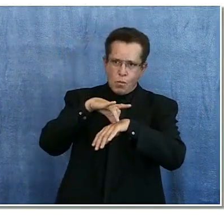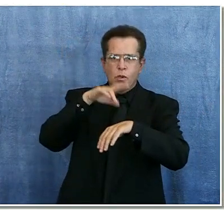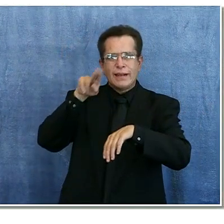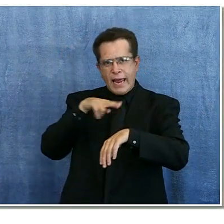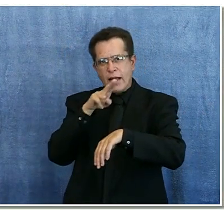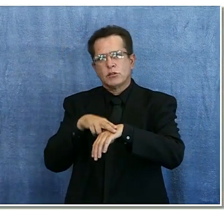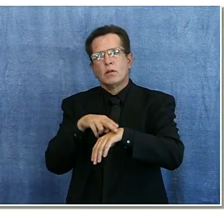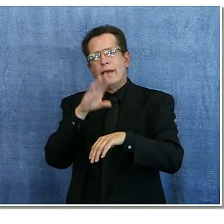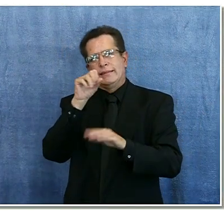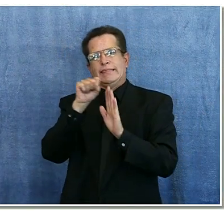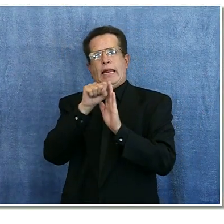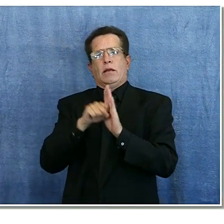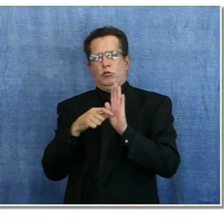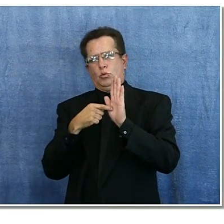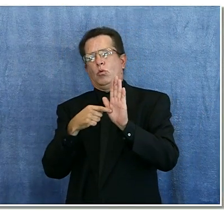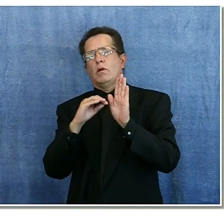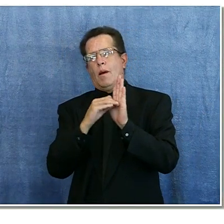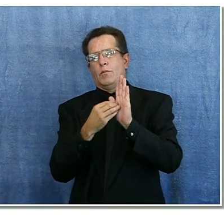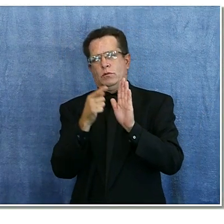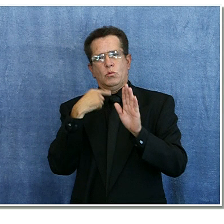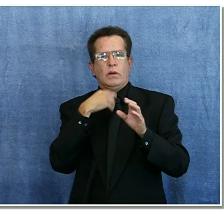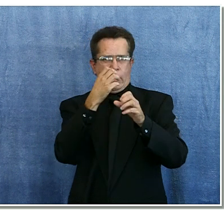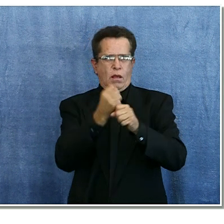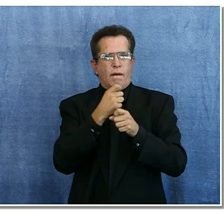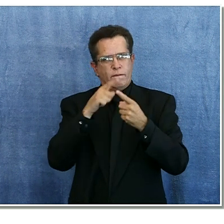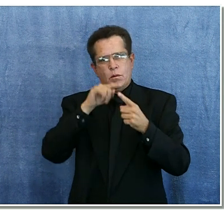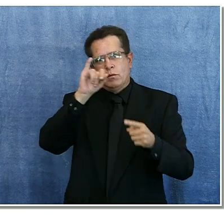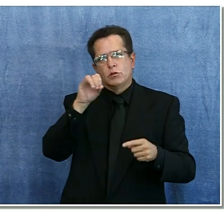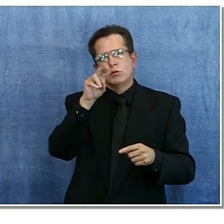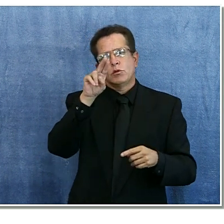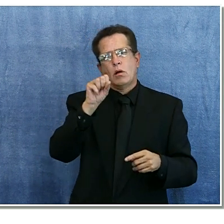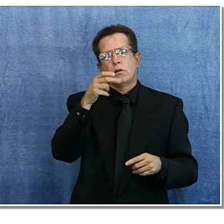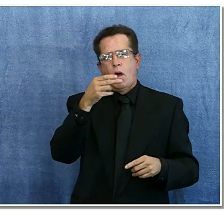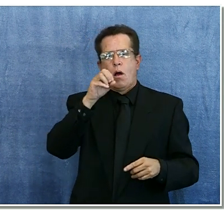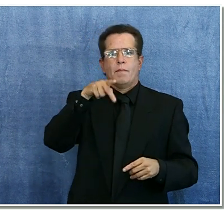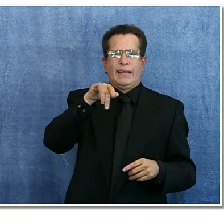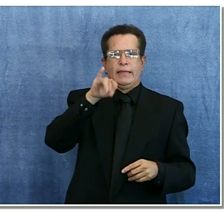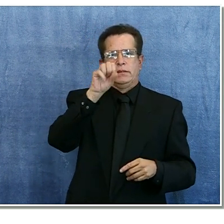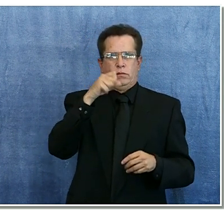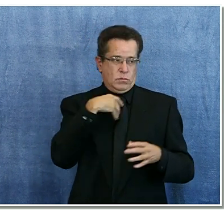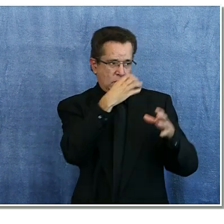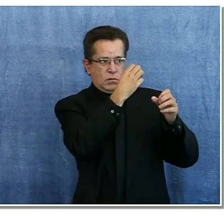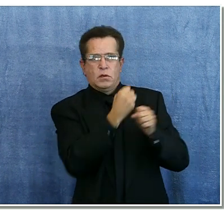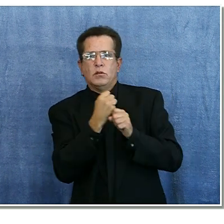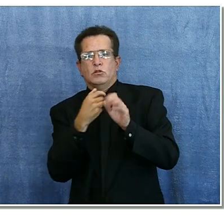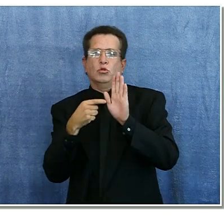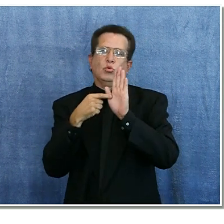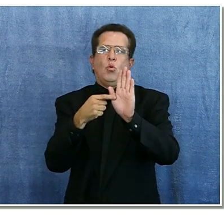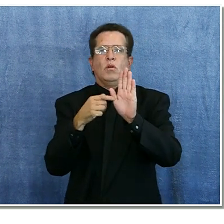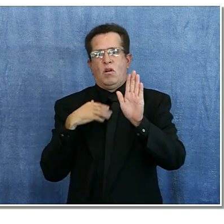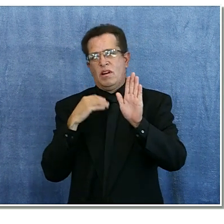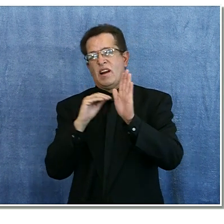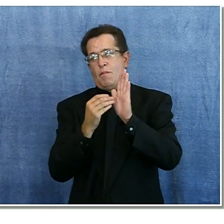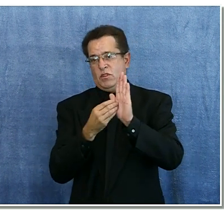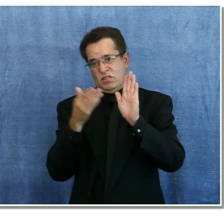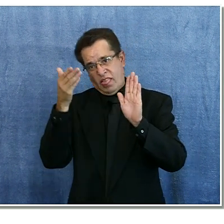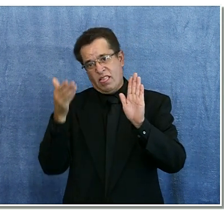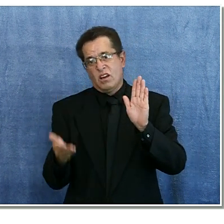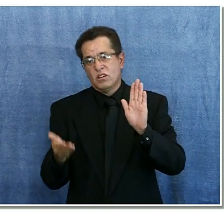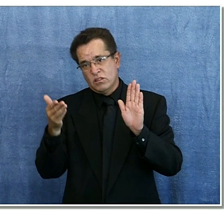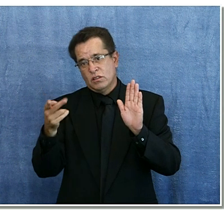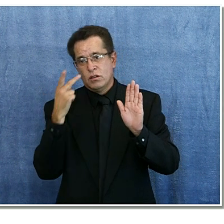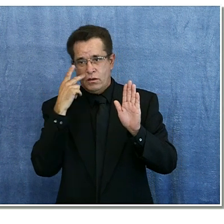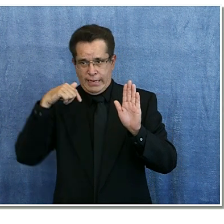data that we normally get from the Johns Hopkins dashboard around noon each day. Today's local statistics in San